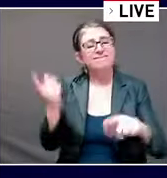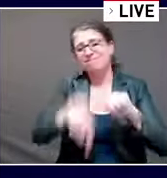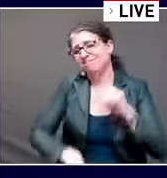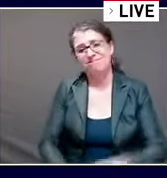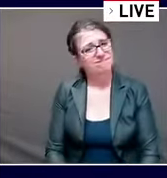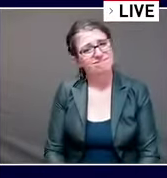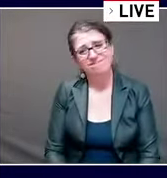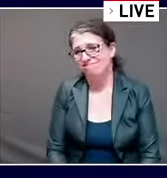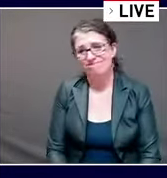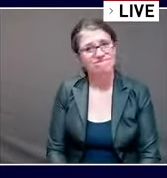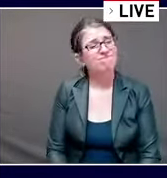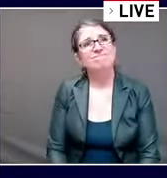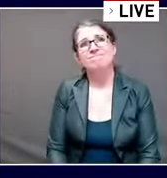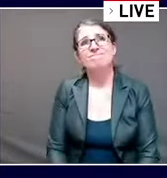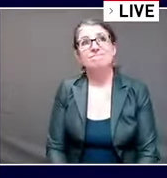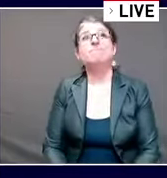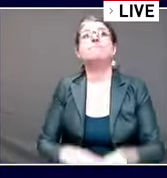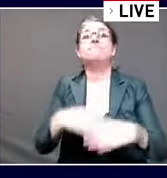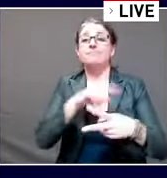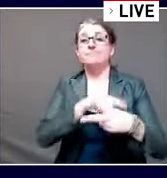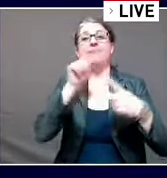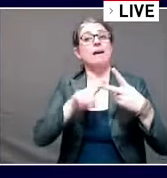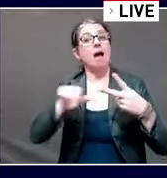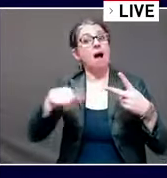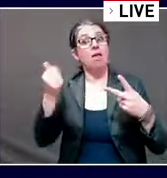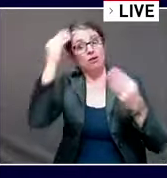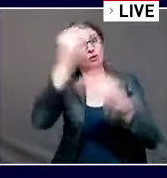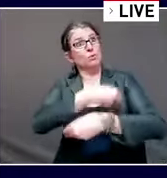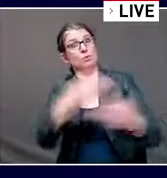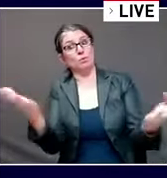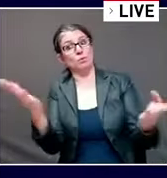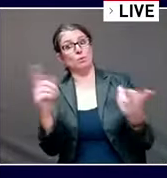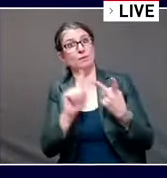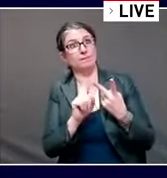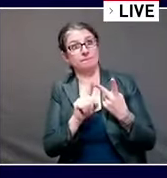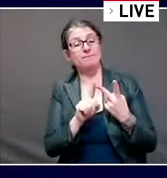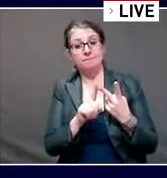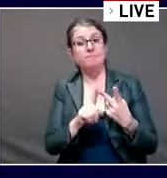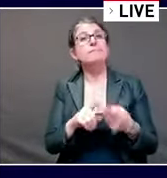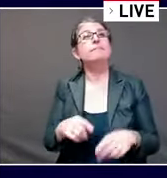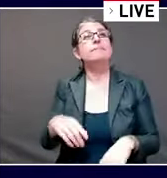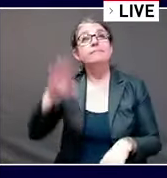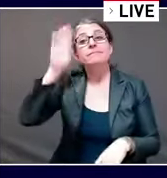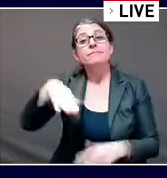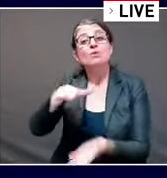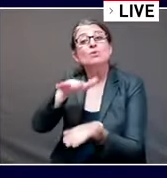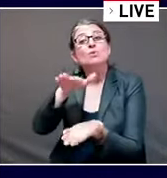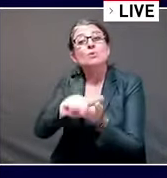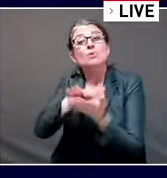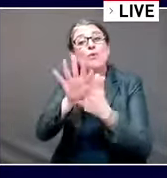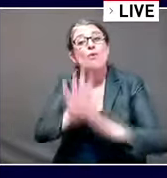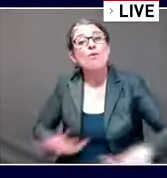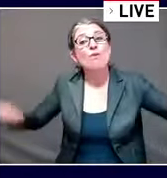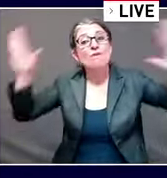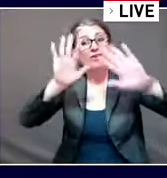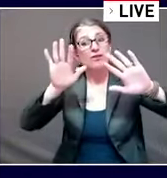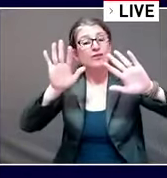Let's first start with some of the numbers. Overall, in the past 30 days, we have seen